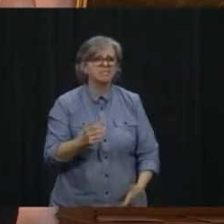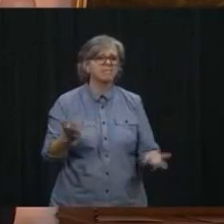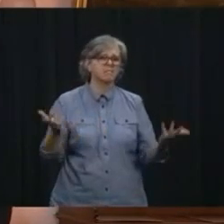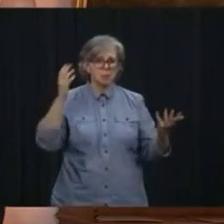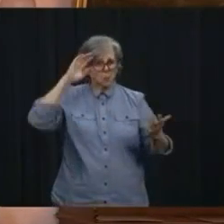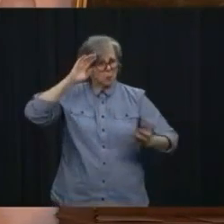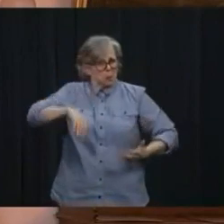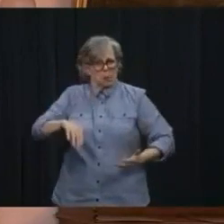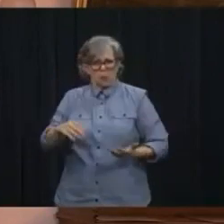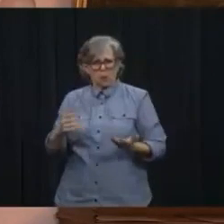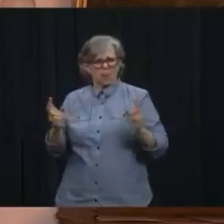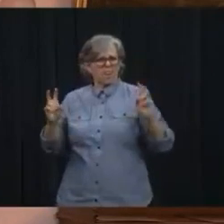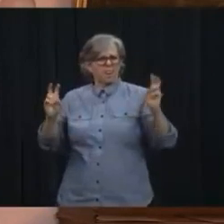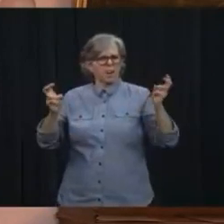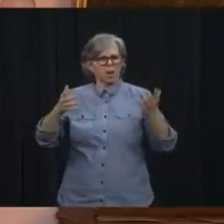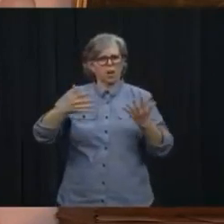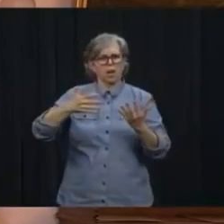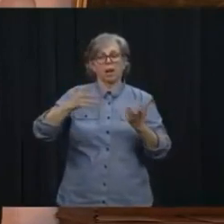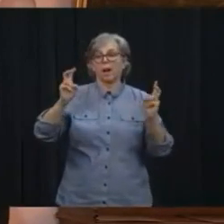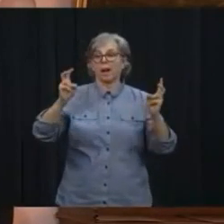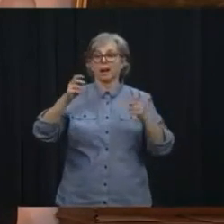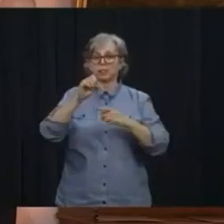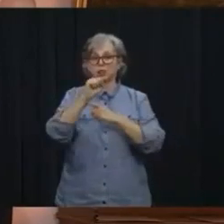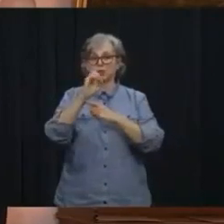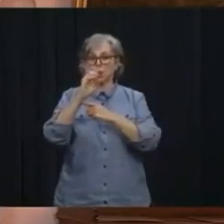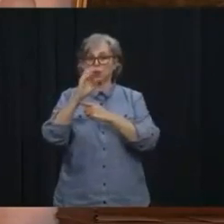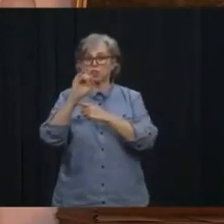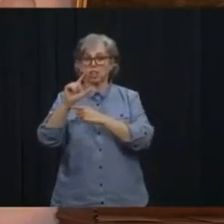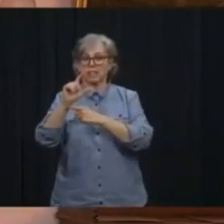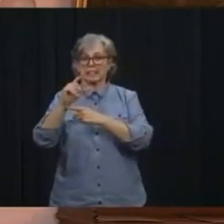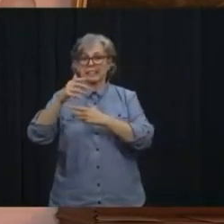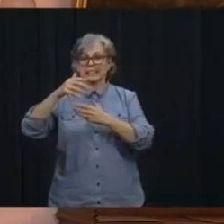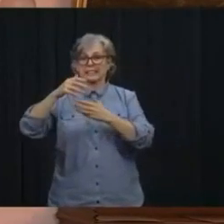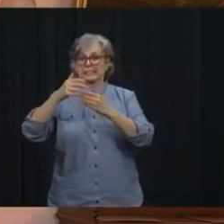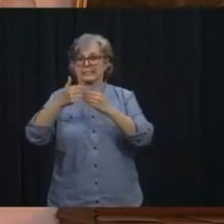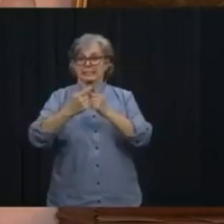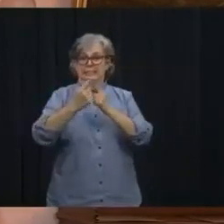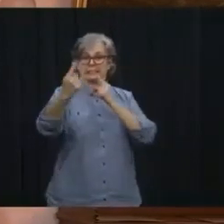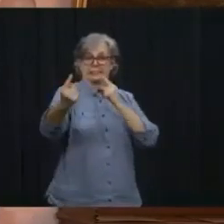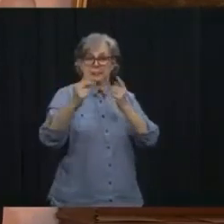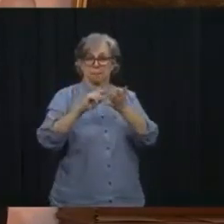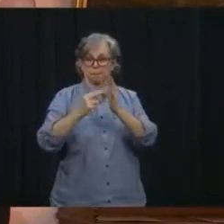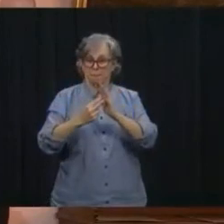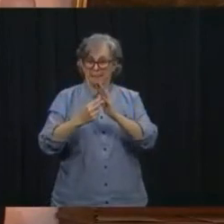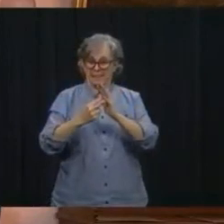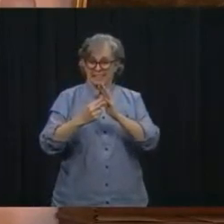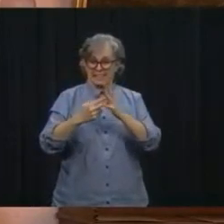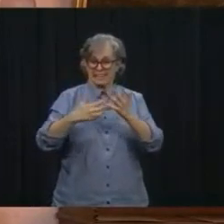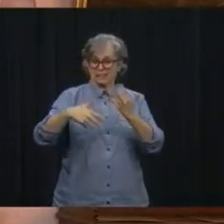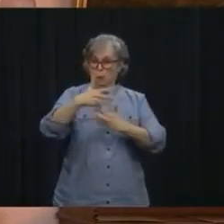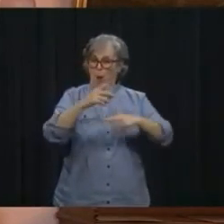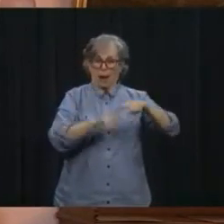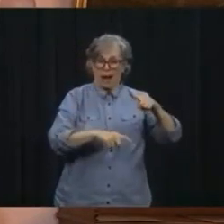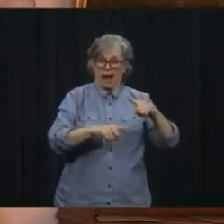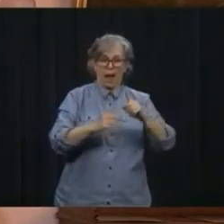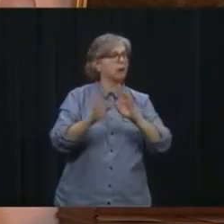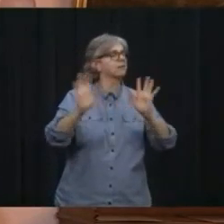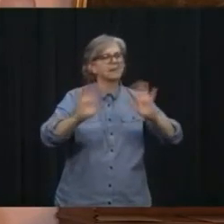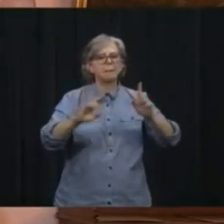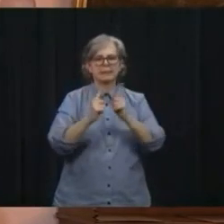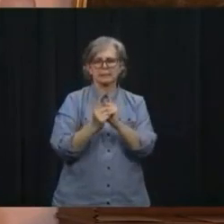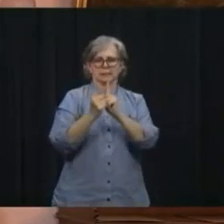health challenges and addiction issues, and you're part of the service system already, please stay in touch with your provider. Please keep